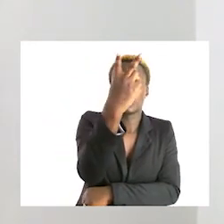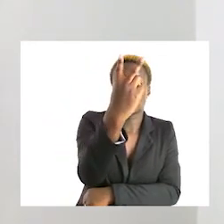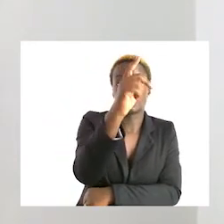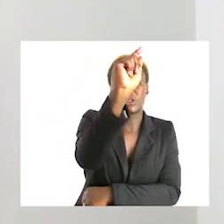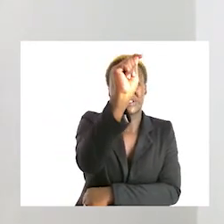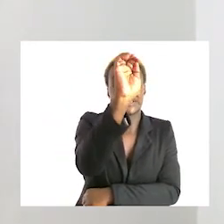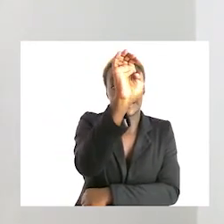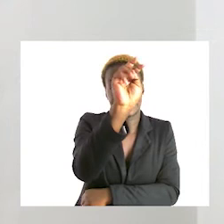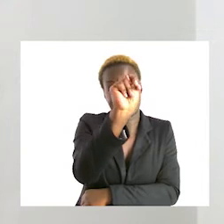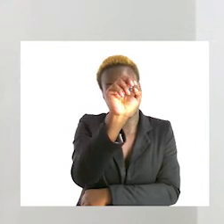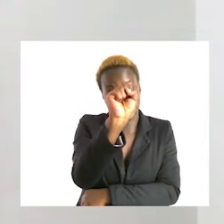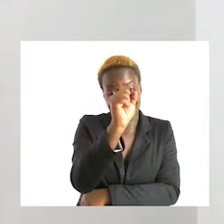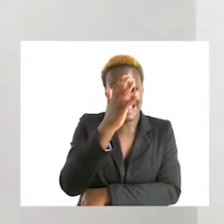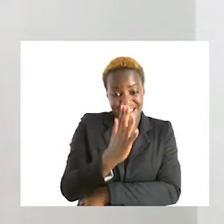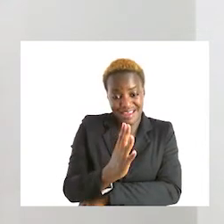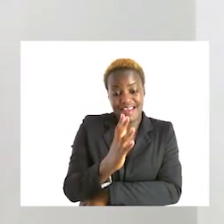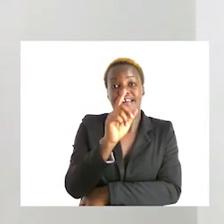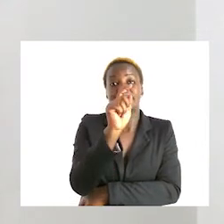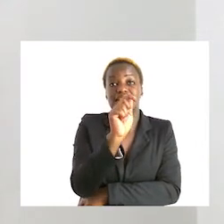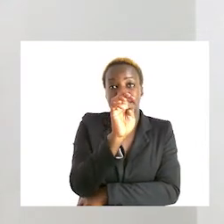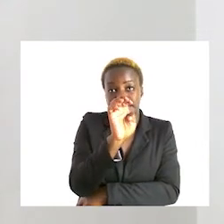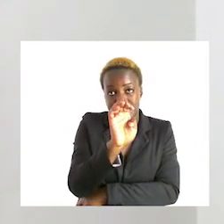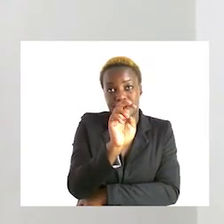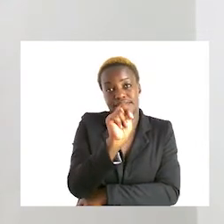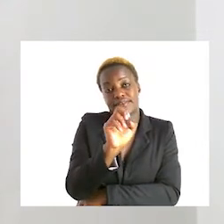5 tens will give you a 7.